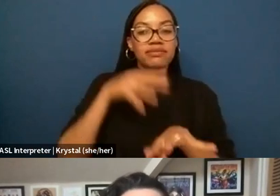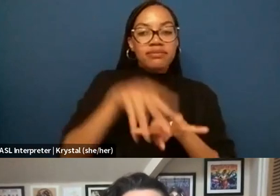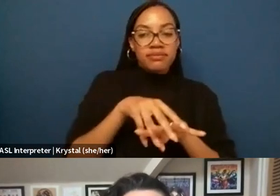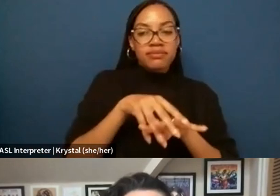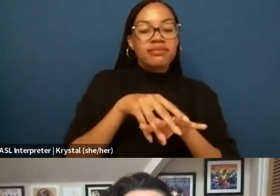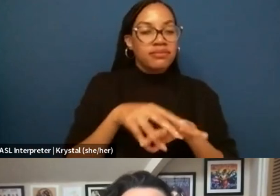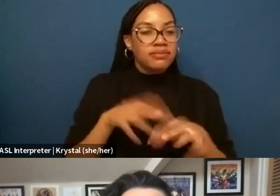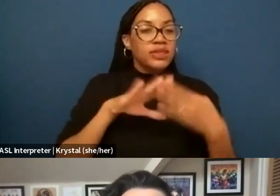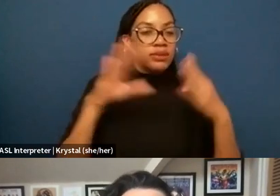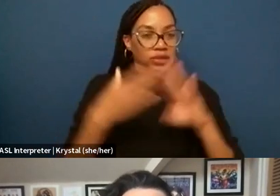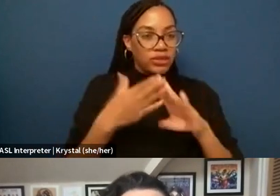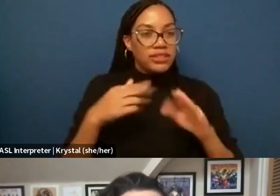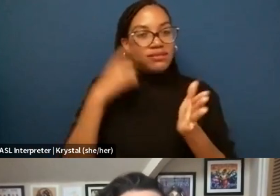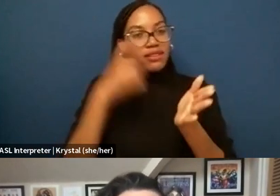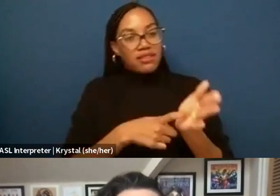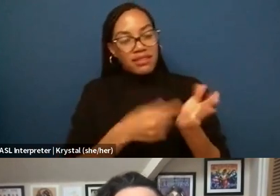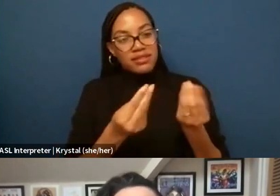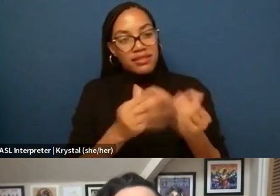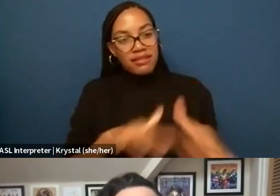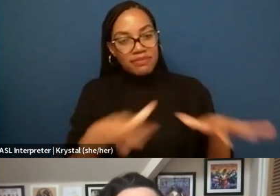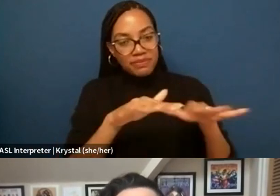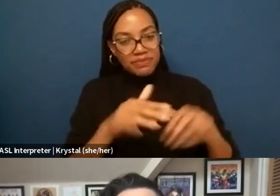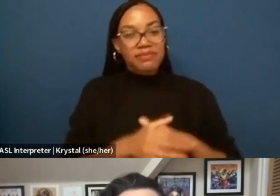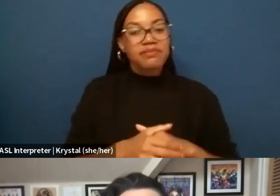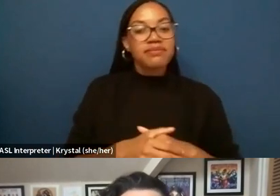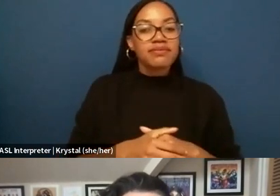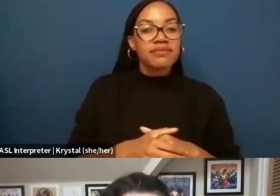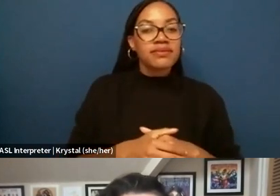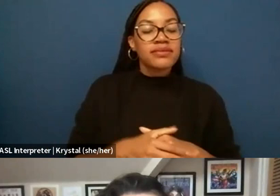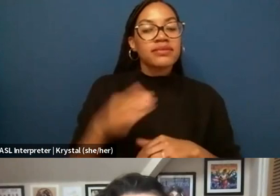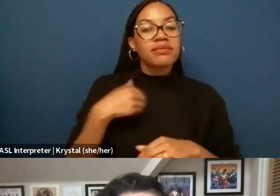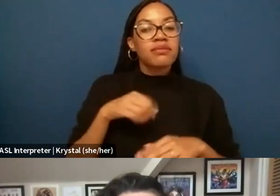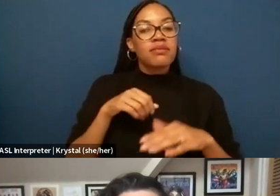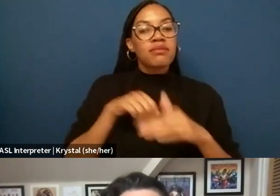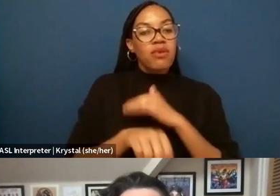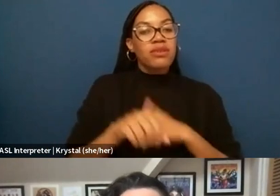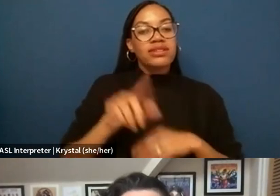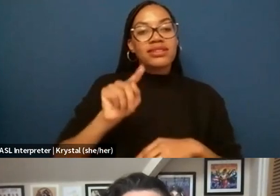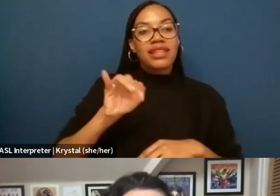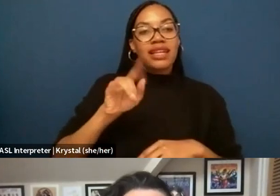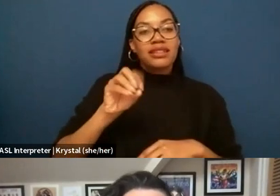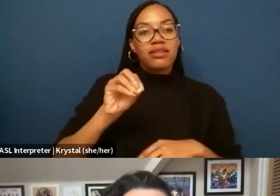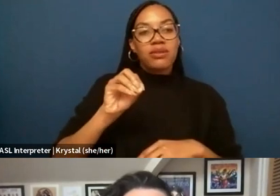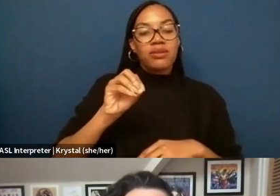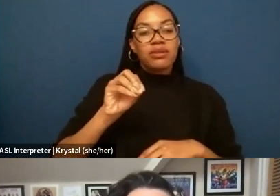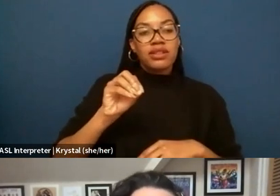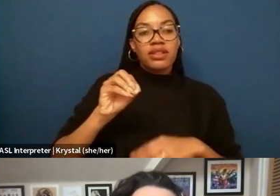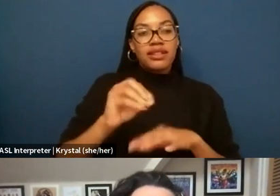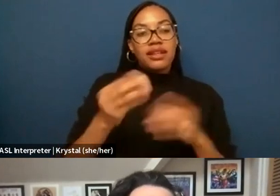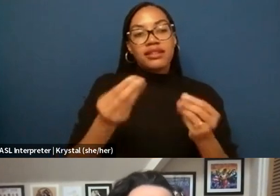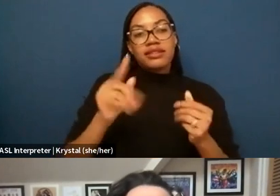as well as a long heritage of Black liberators. But I was born in Taino territories of Puerto Rico, also known as